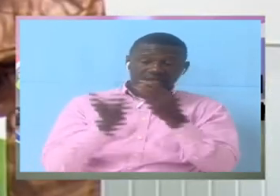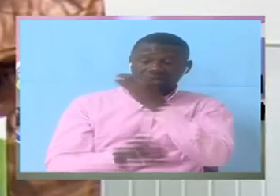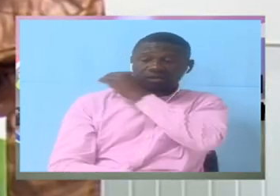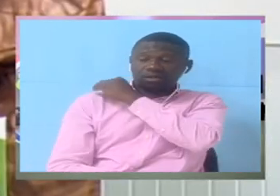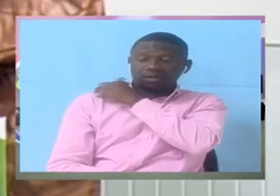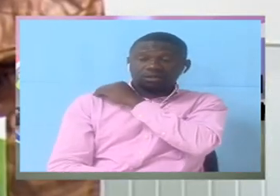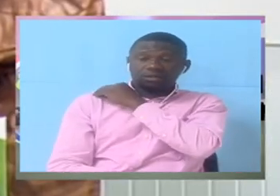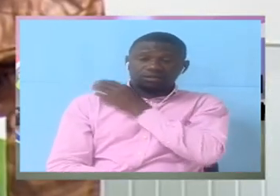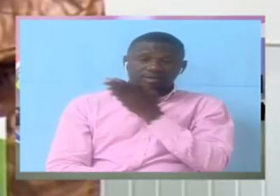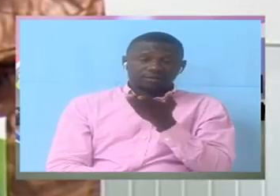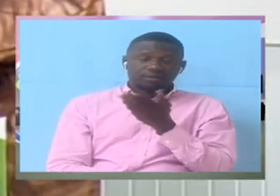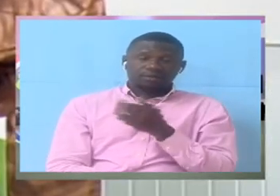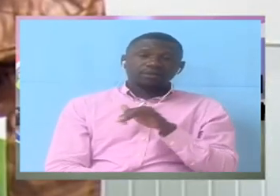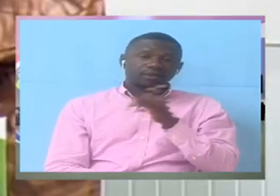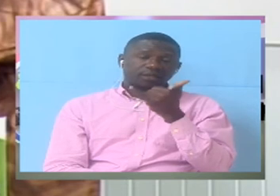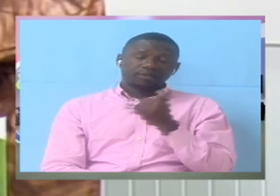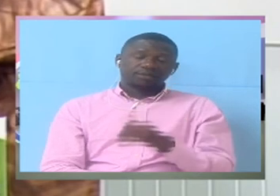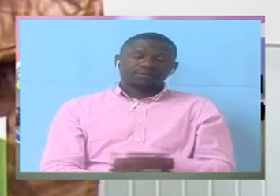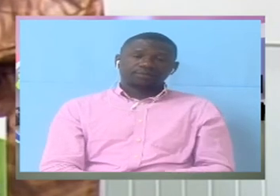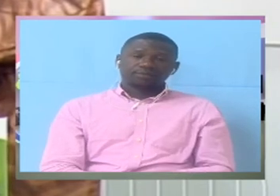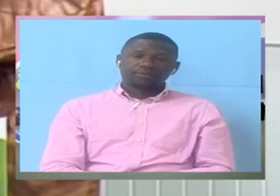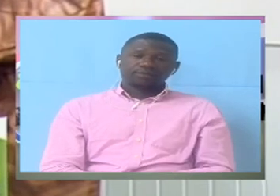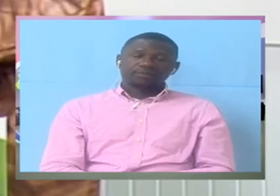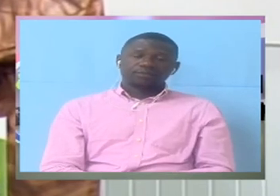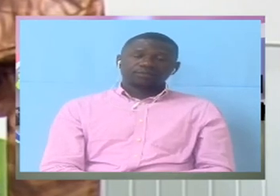generals. Yes, all of them were generals. So